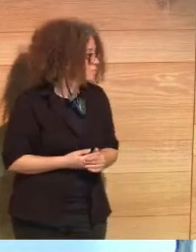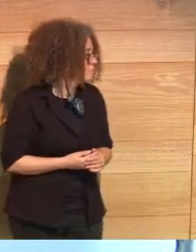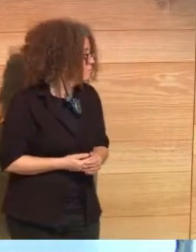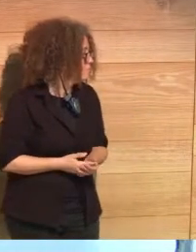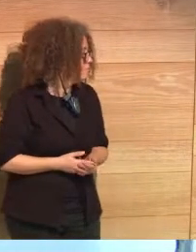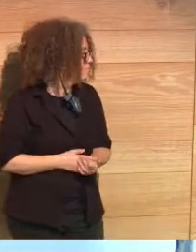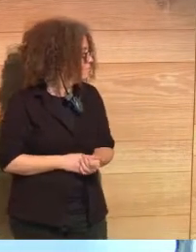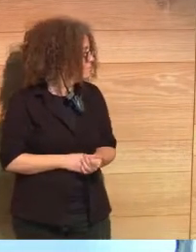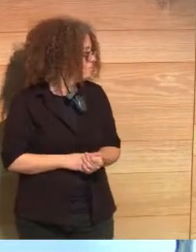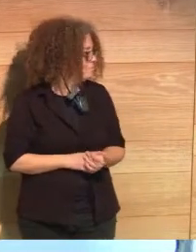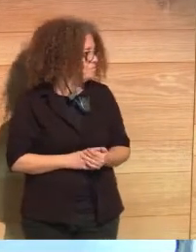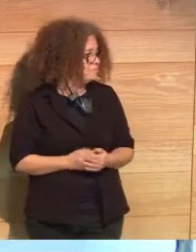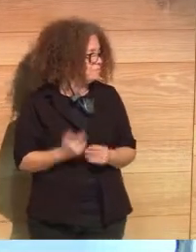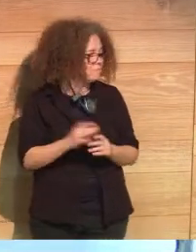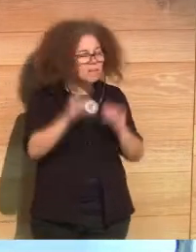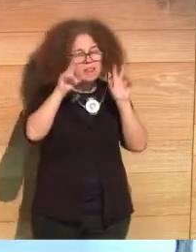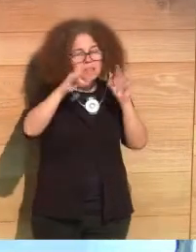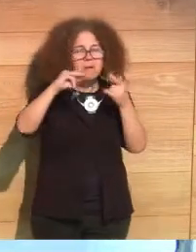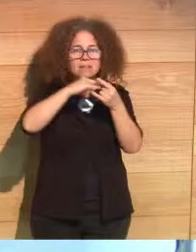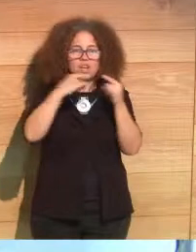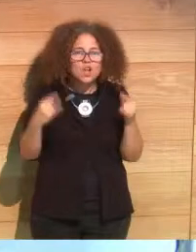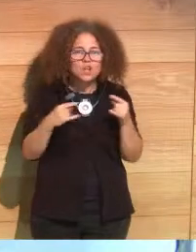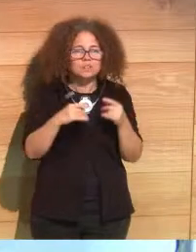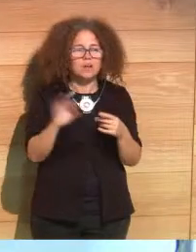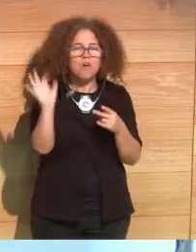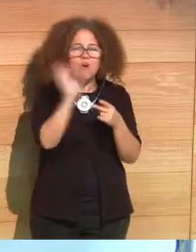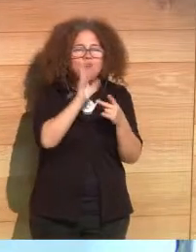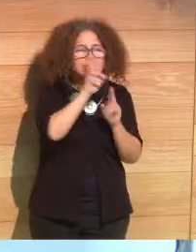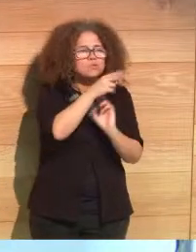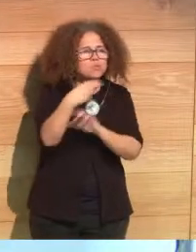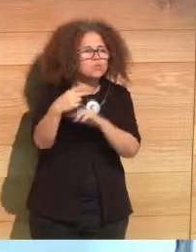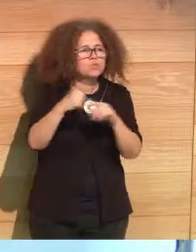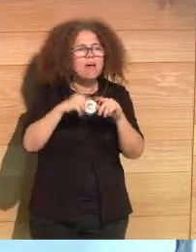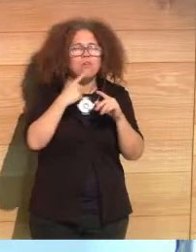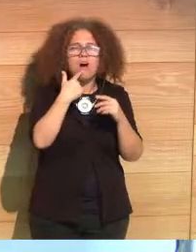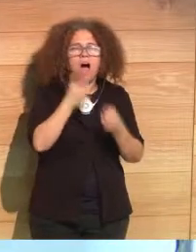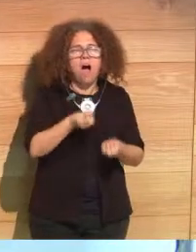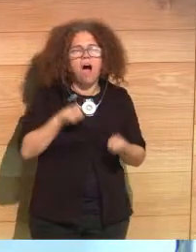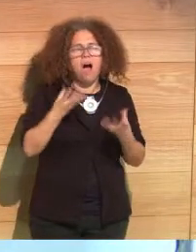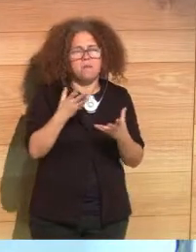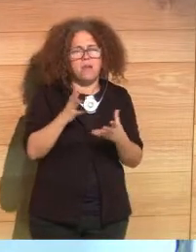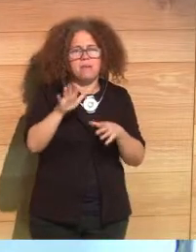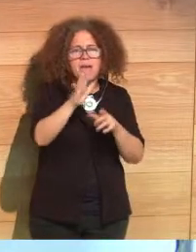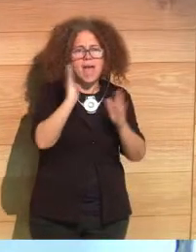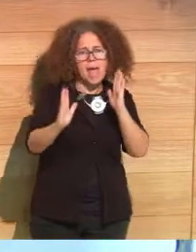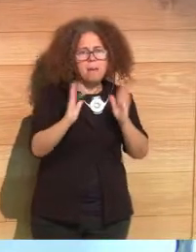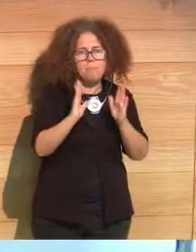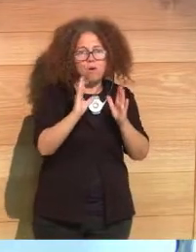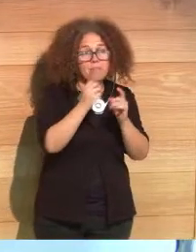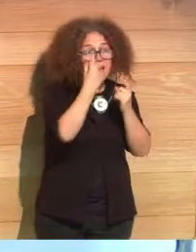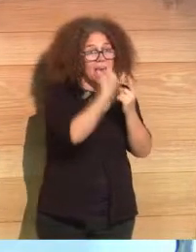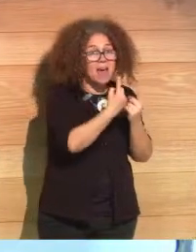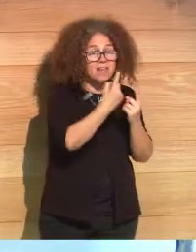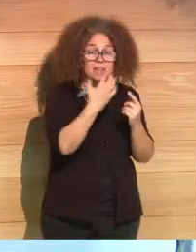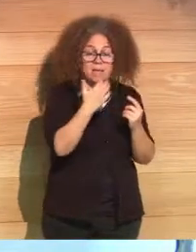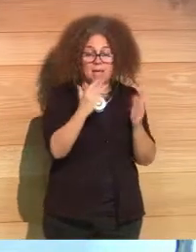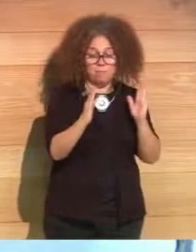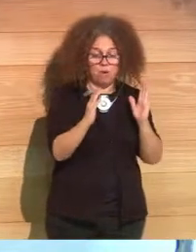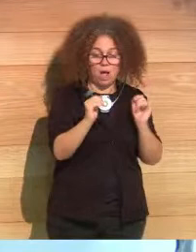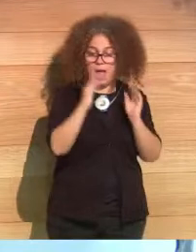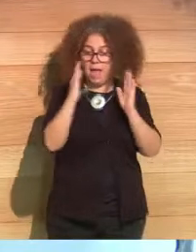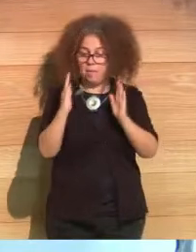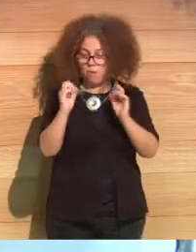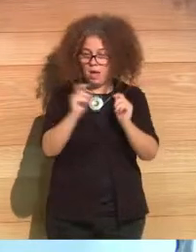technology and the result of technologies say about a time, and then it would be a special